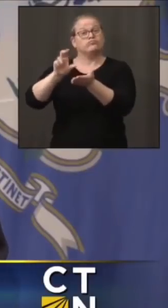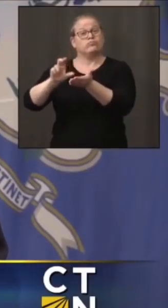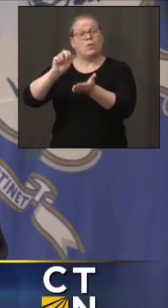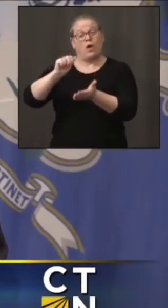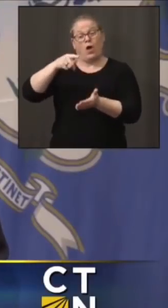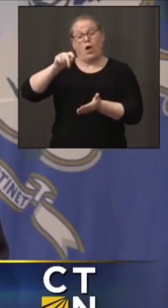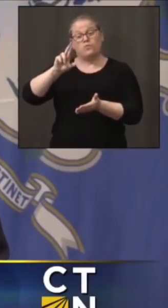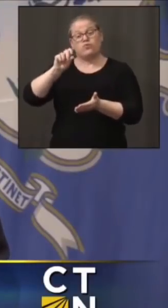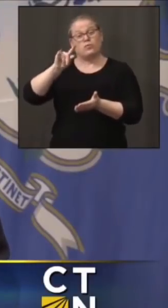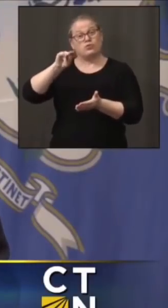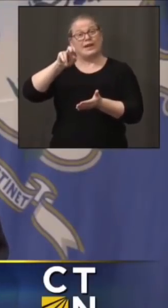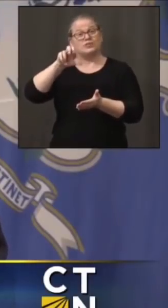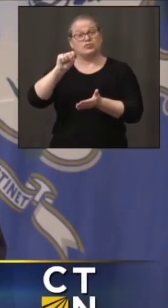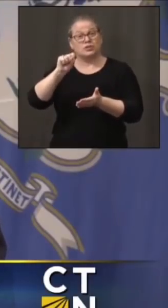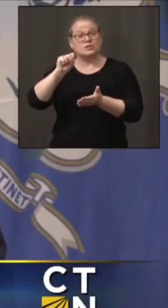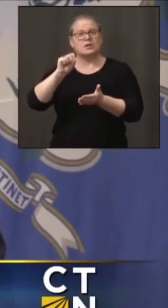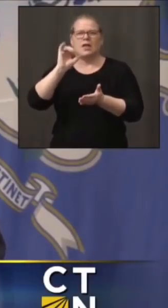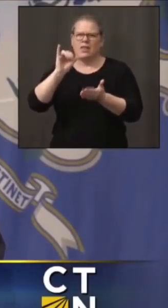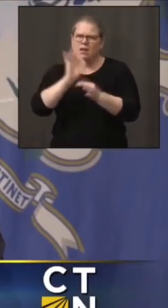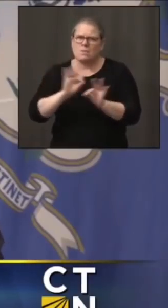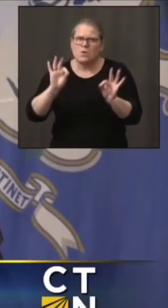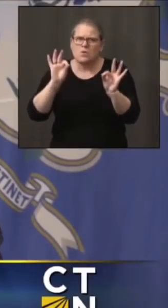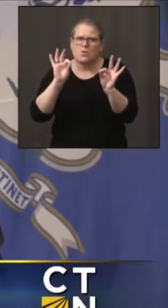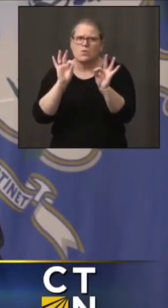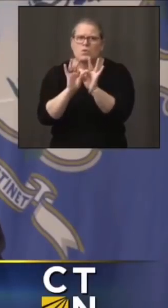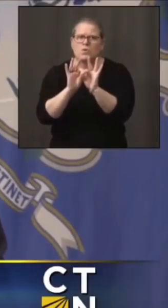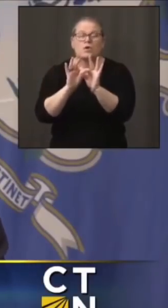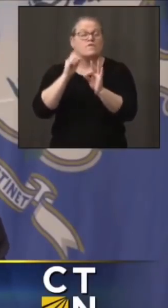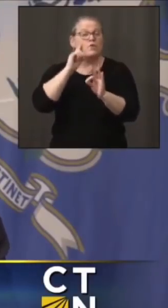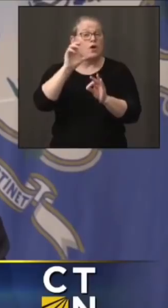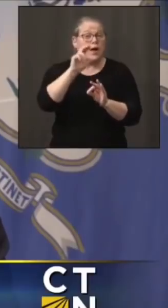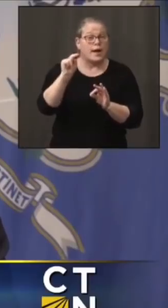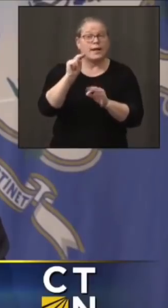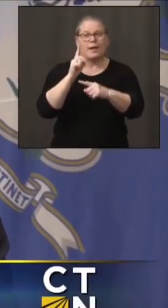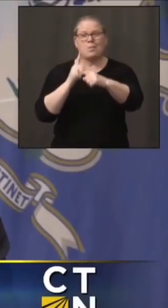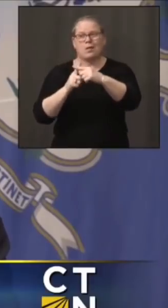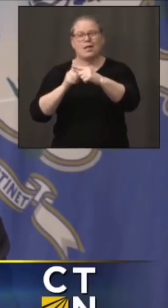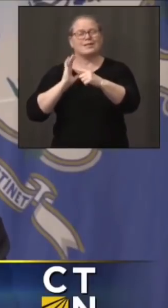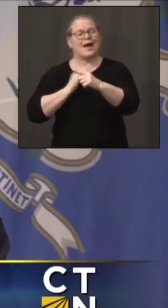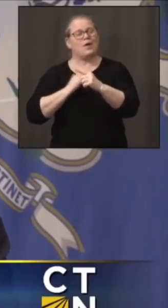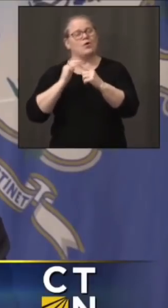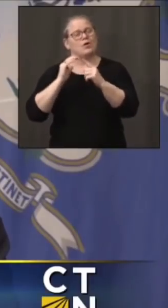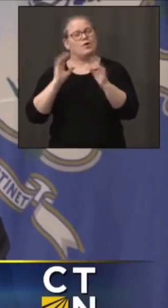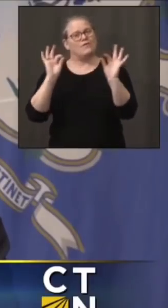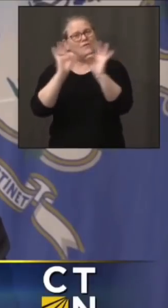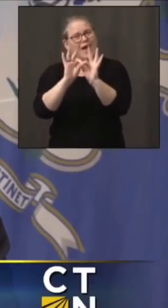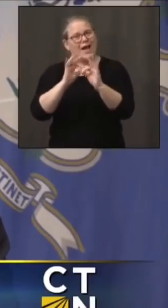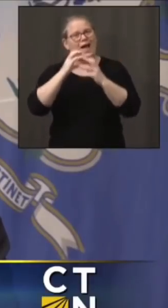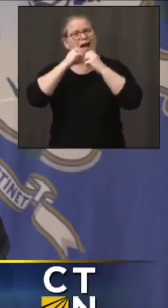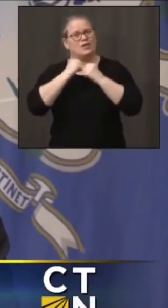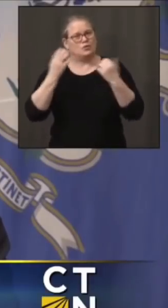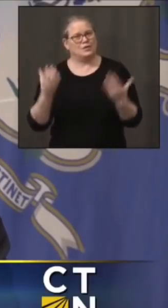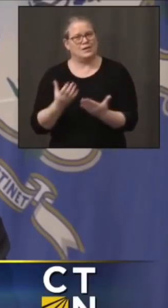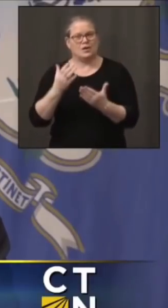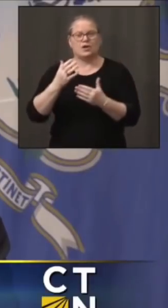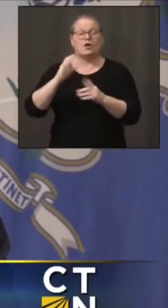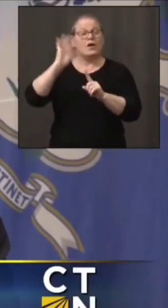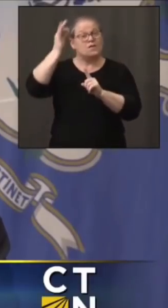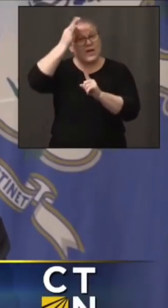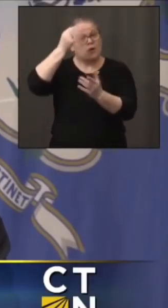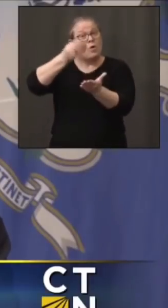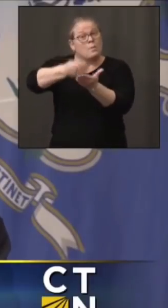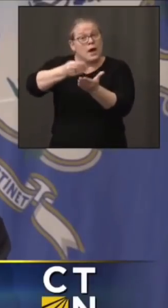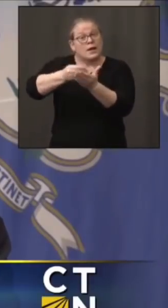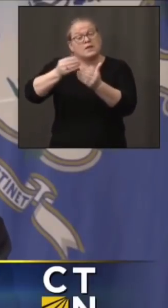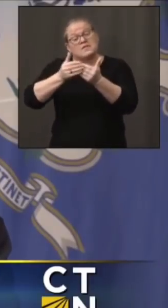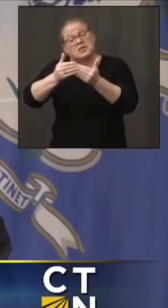That's a big deal for Connecticut and Connecticut values in terms of how we allocate federal resources over the course of the next couple